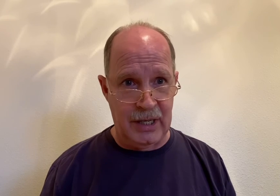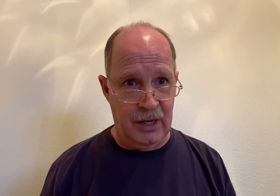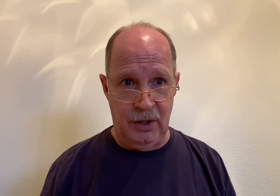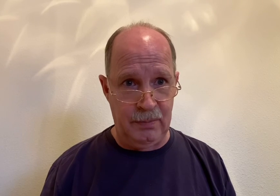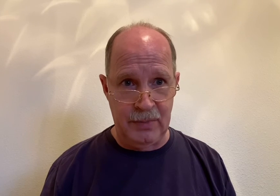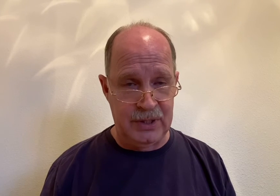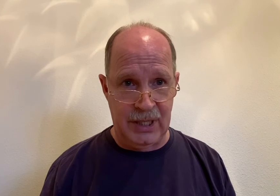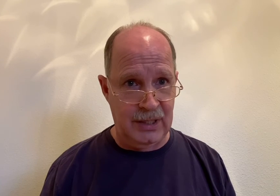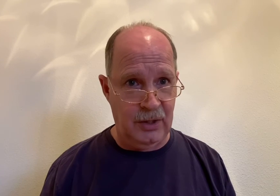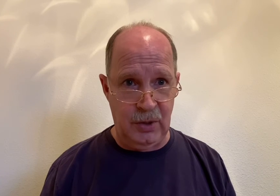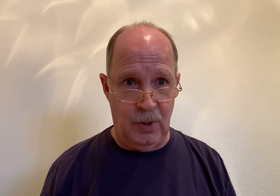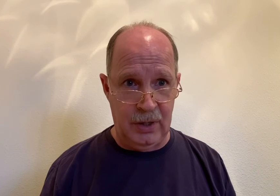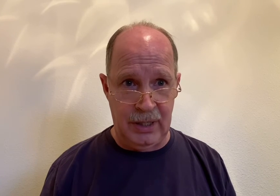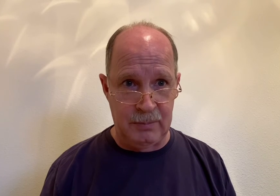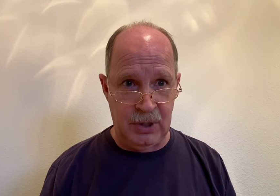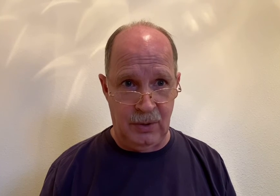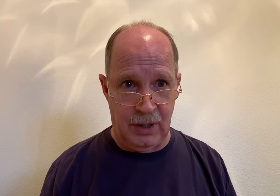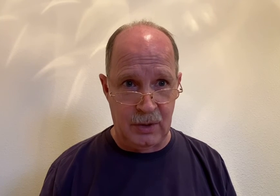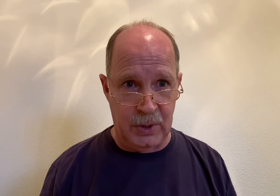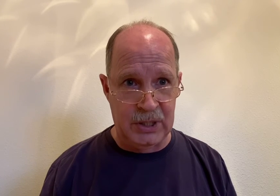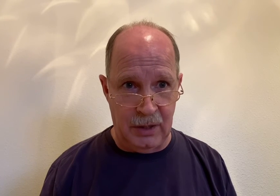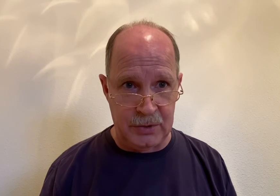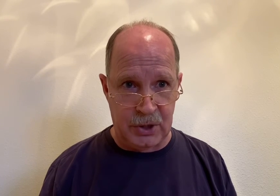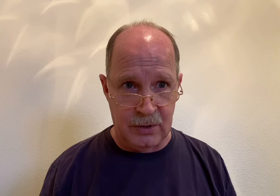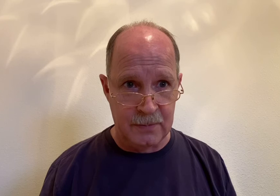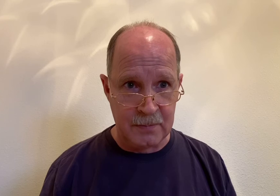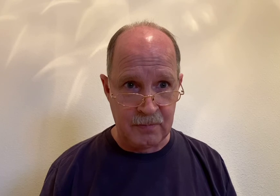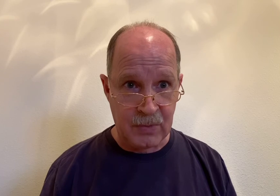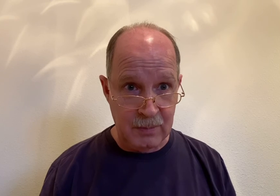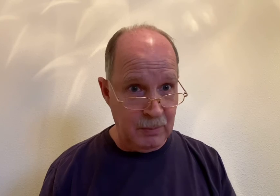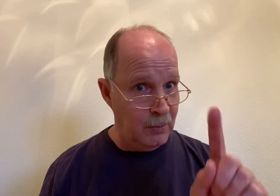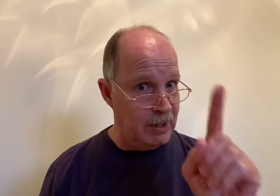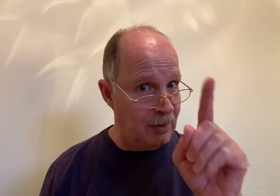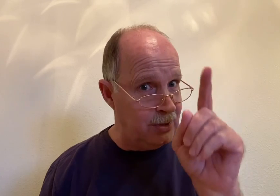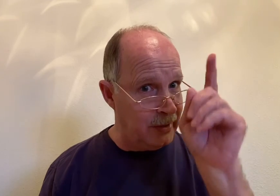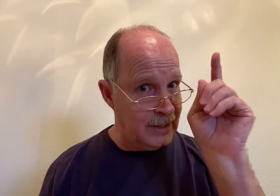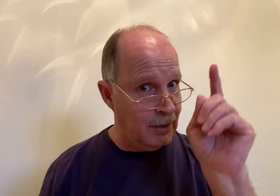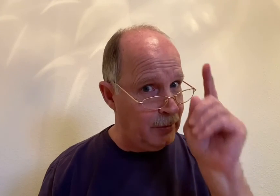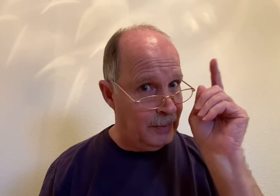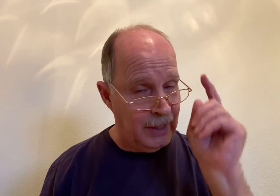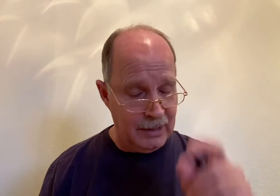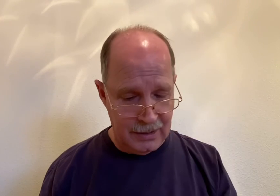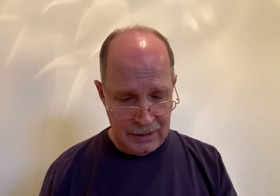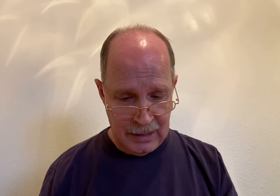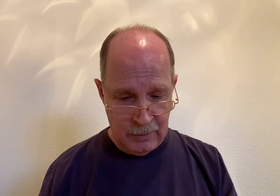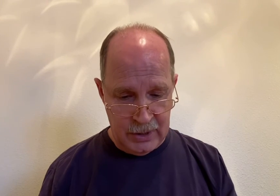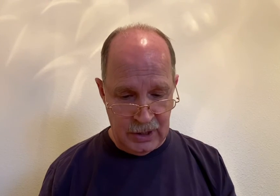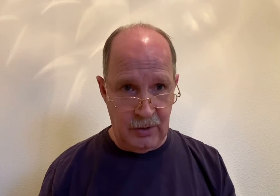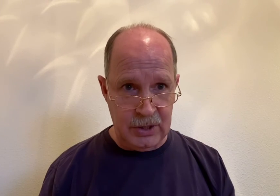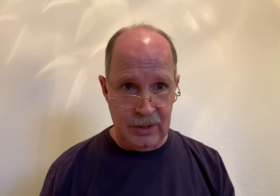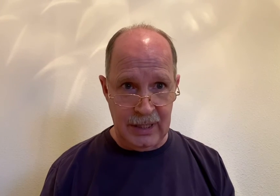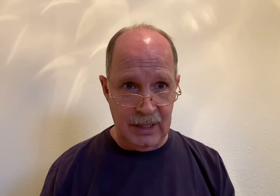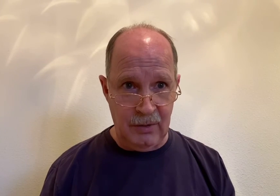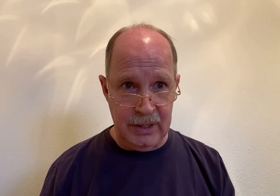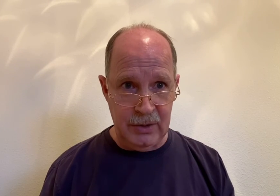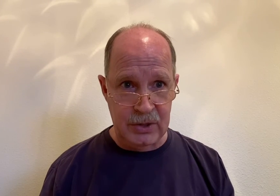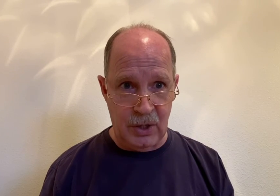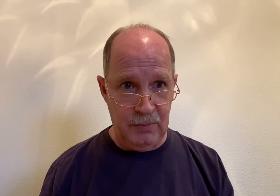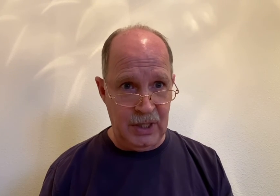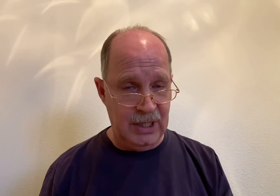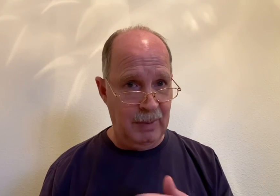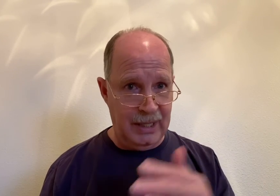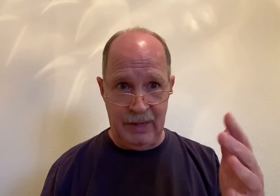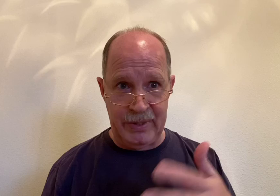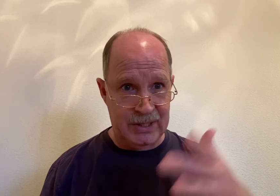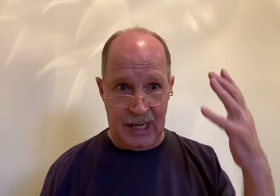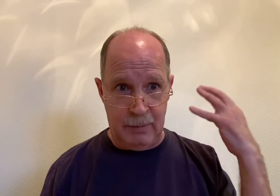got on them and said, you know, you're working him too hard. We told you. Remember, we told you. They told them that. We told you he can only do so